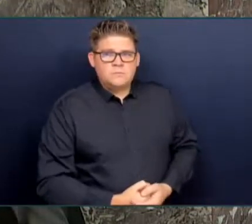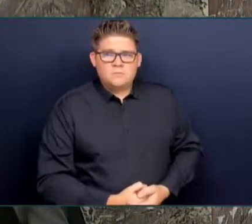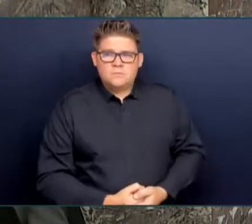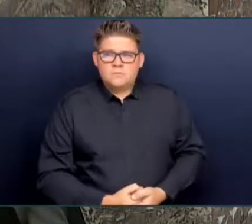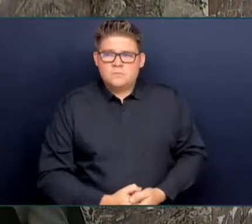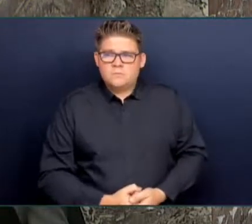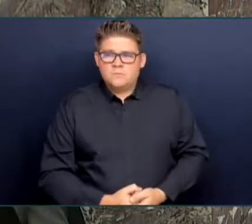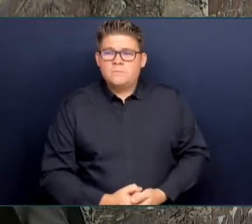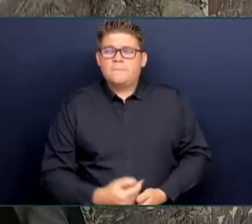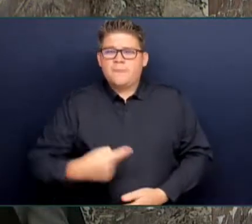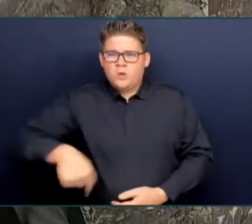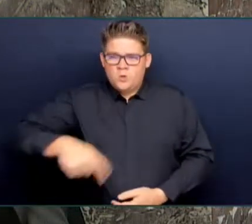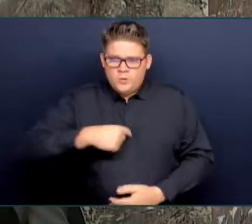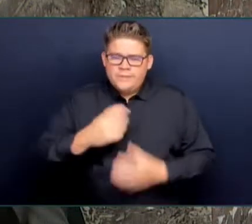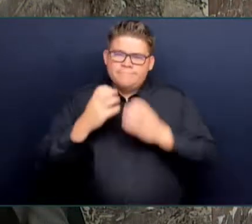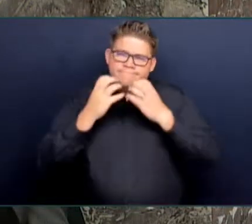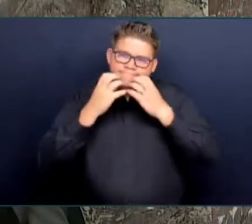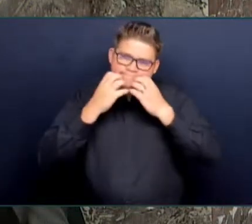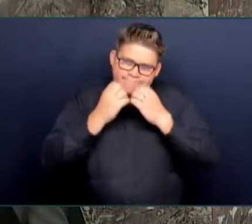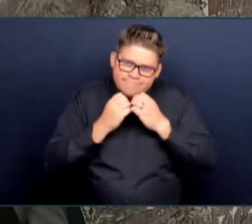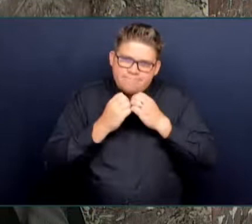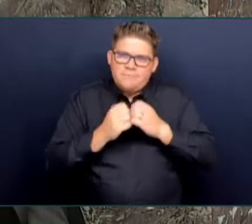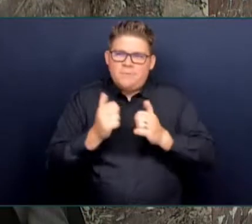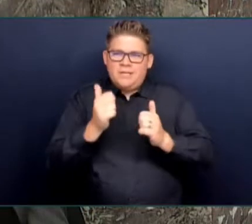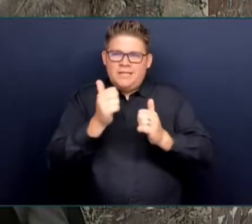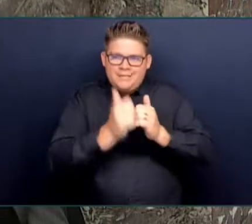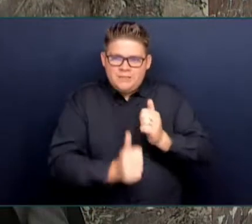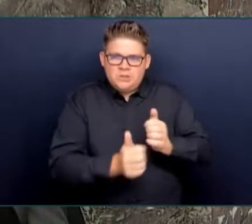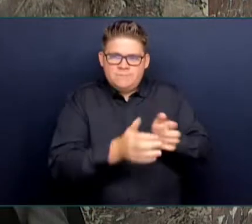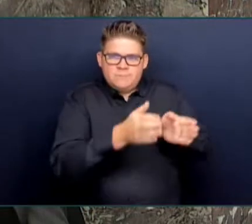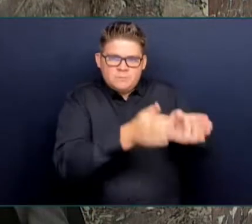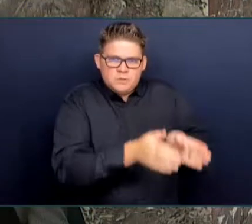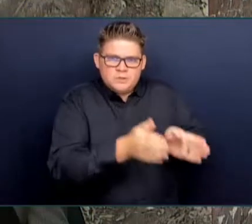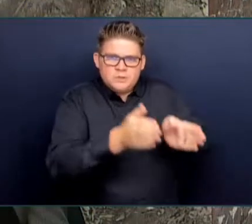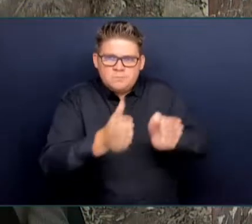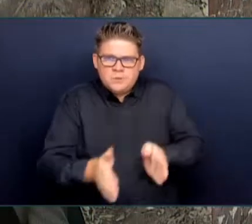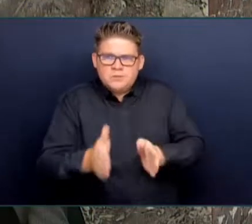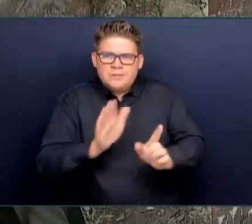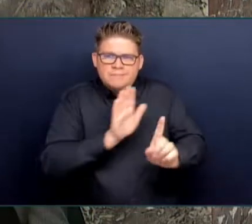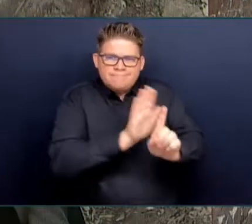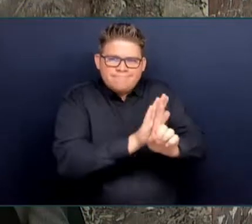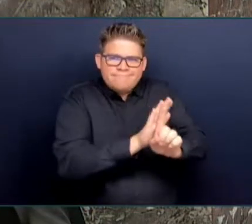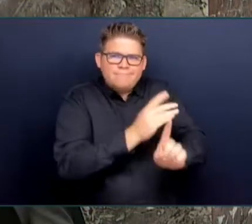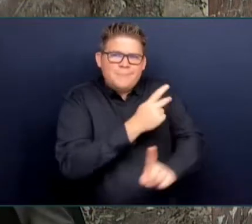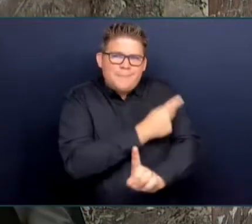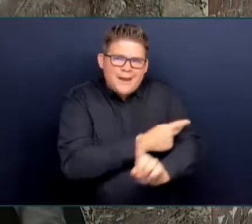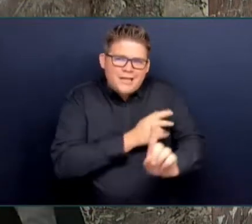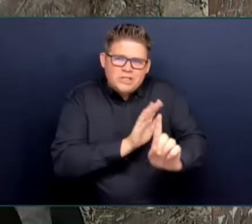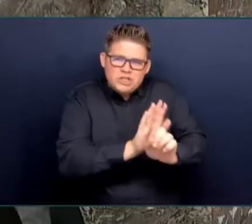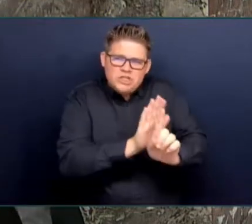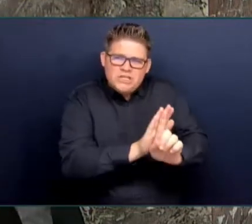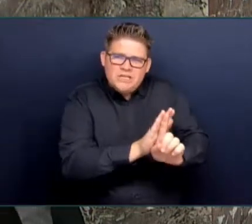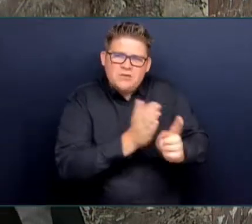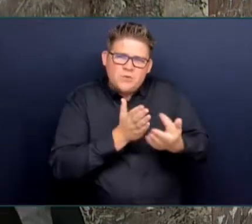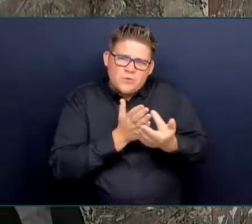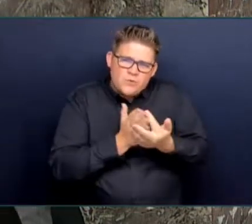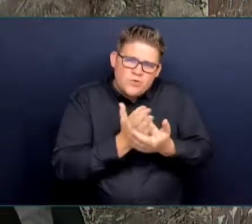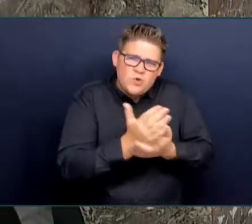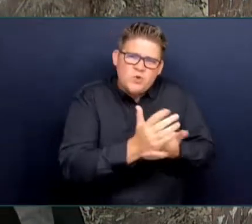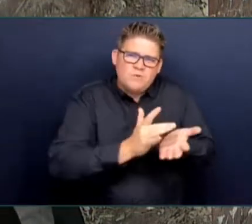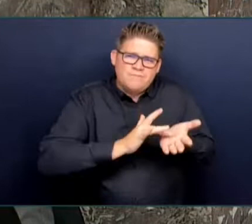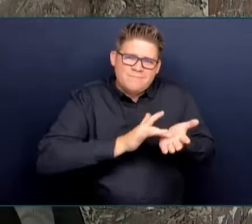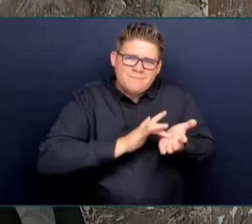Honourable Speaker. This has been, as people in this House know, an extraordinary period for public health